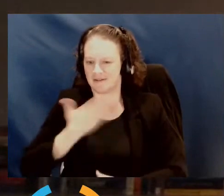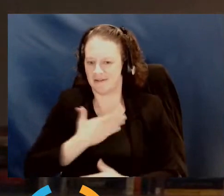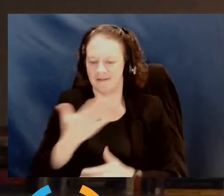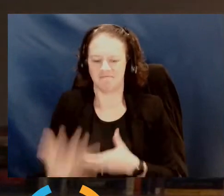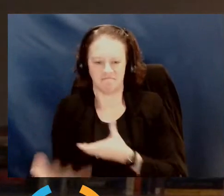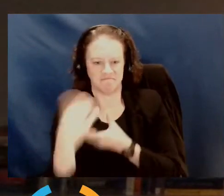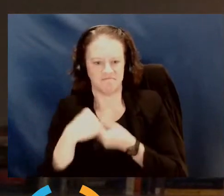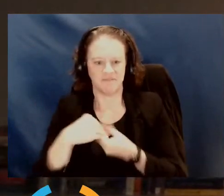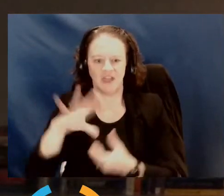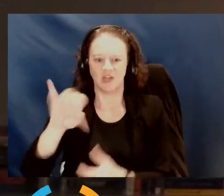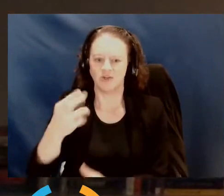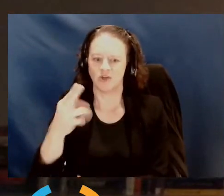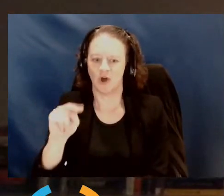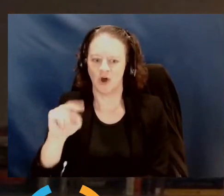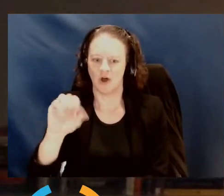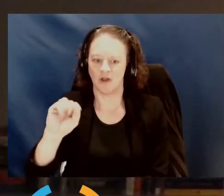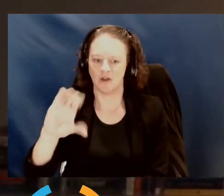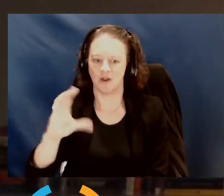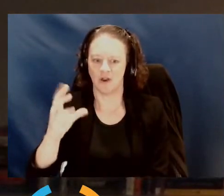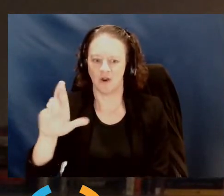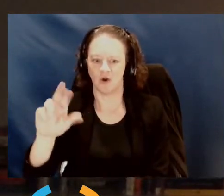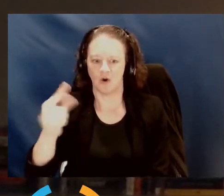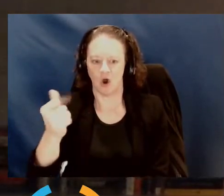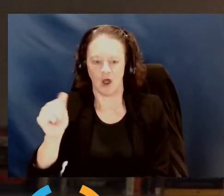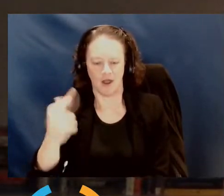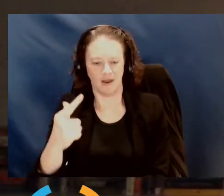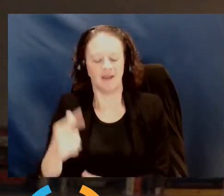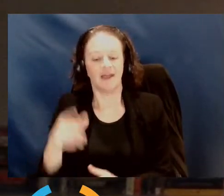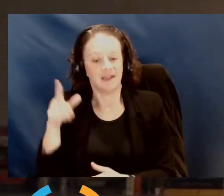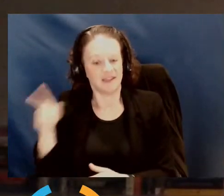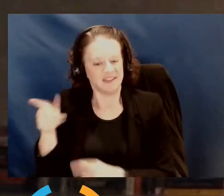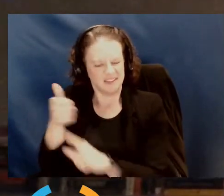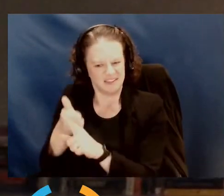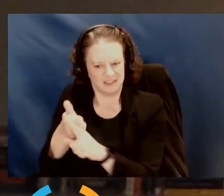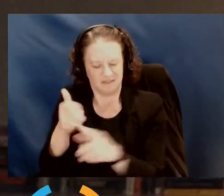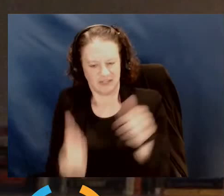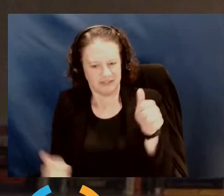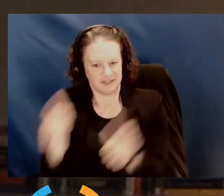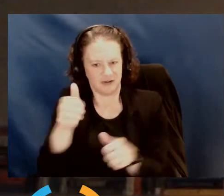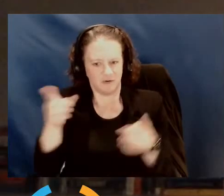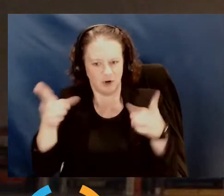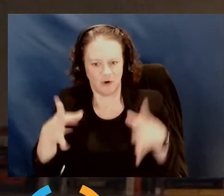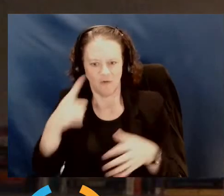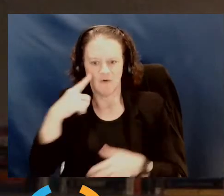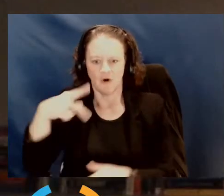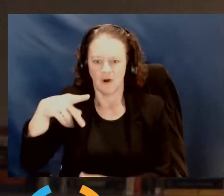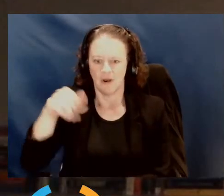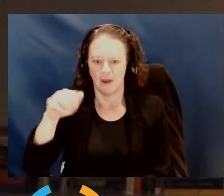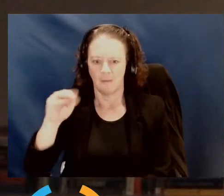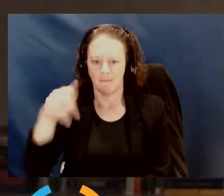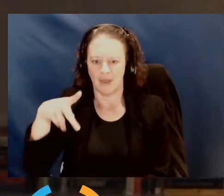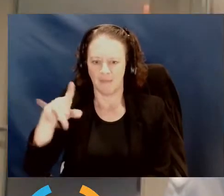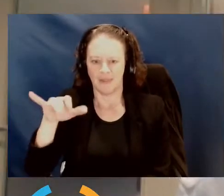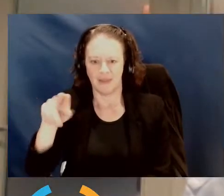Media Group, which includes the Portland Tribune. John will be our moderator for tonight's debate.